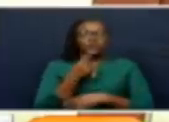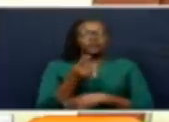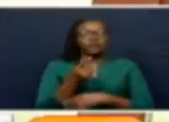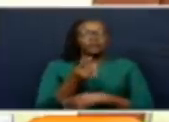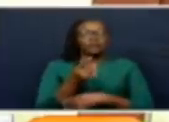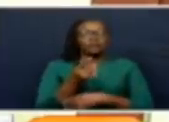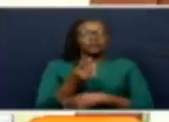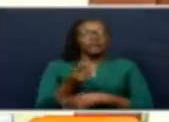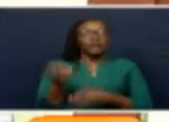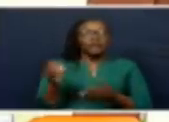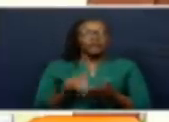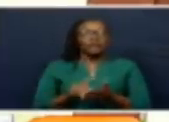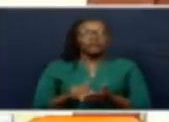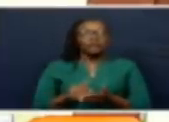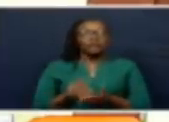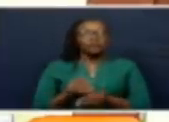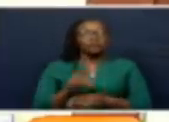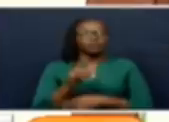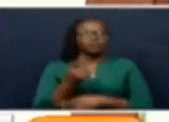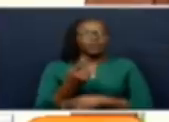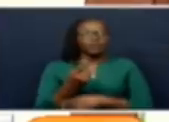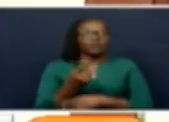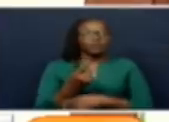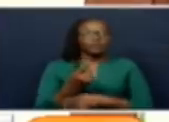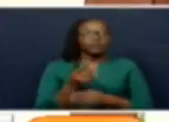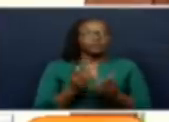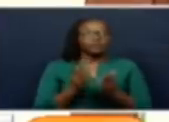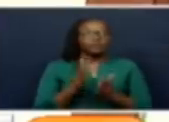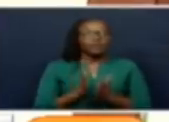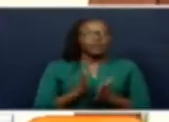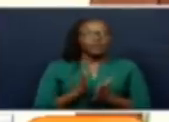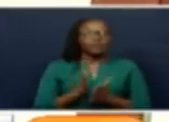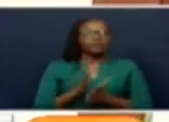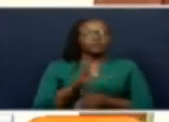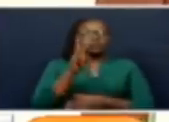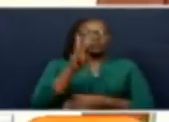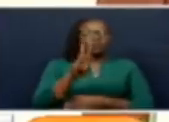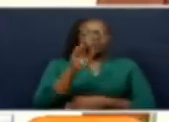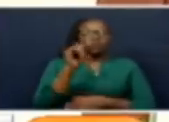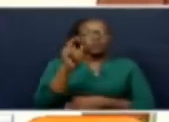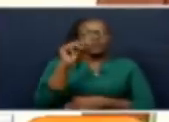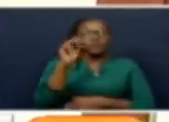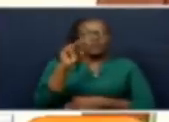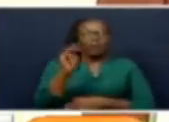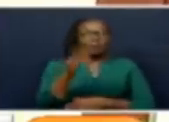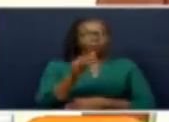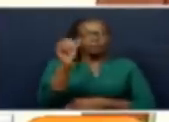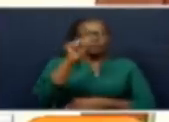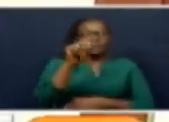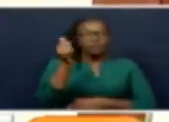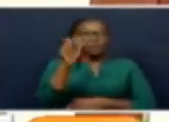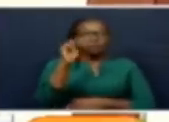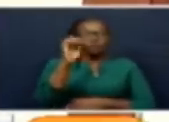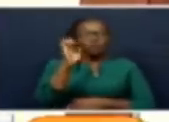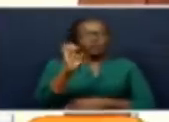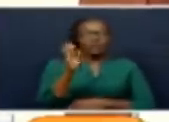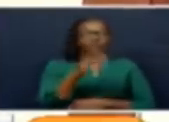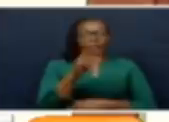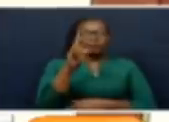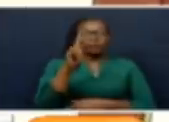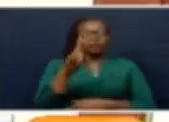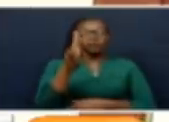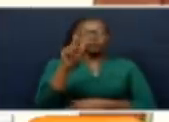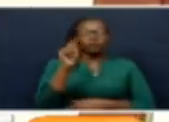runner is William Samoei Arap Ruto. I accept with you, but let me tell you, I've been around for some time. And listen to me